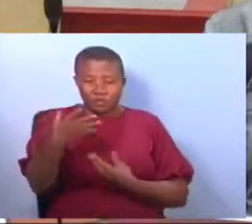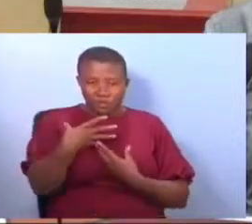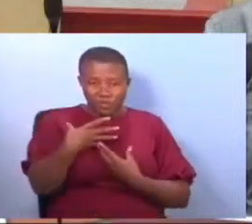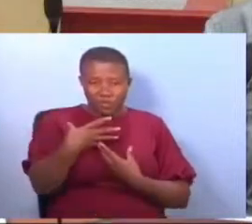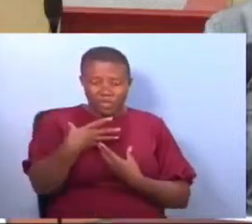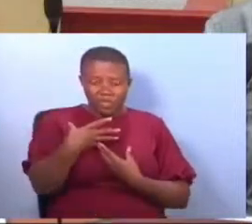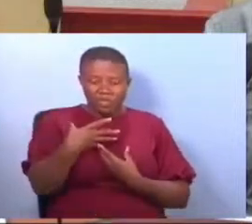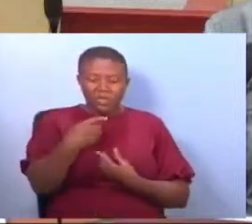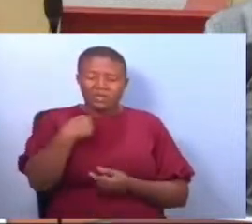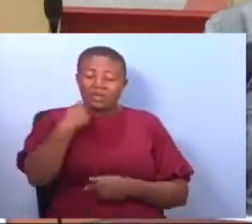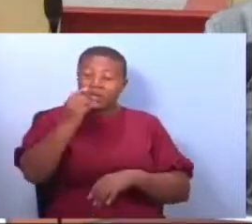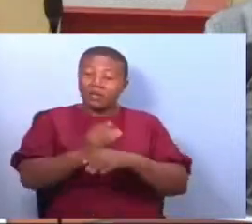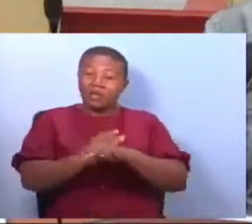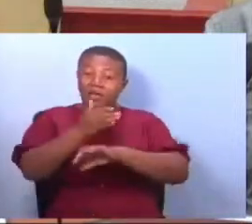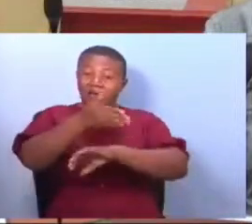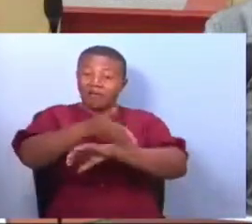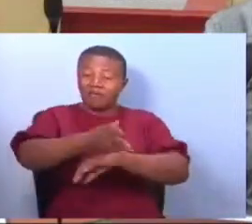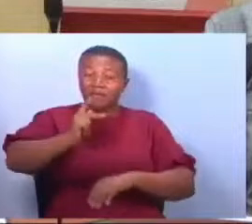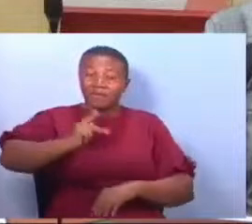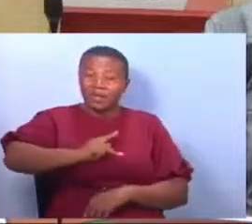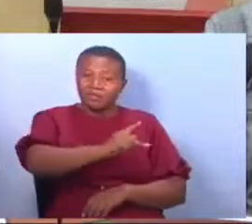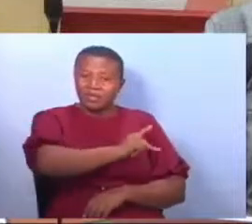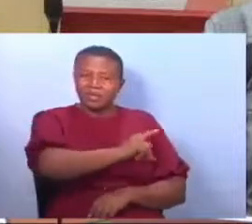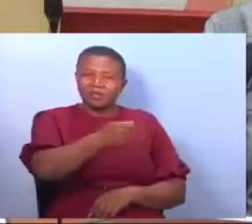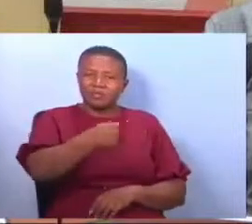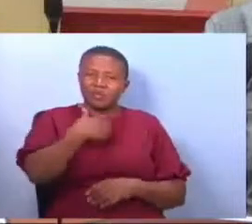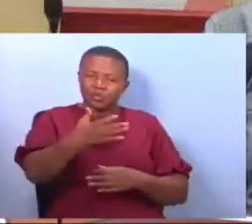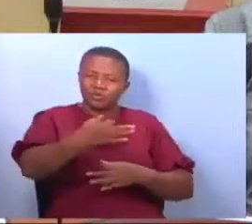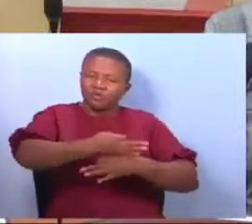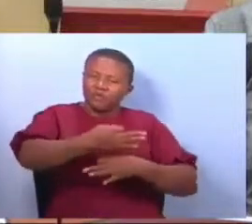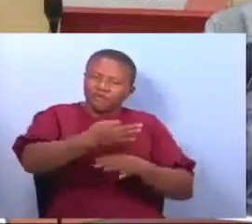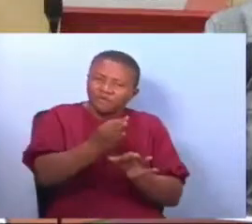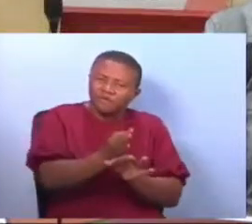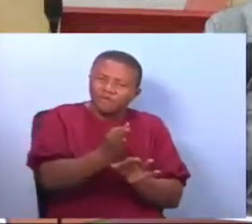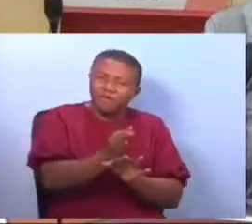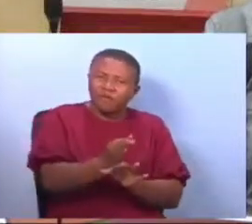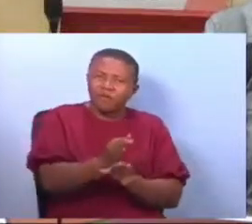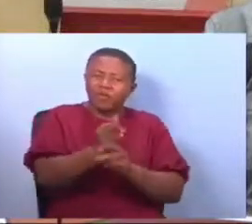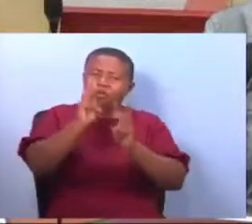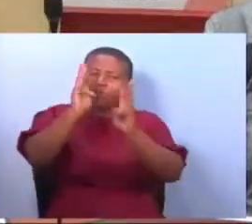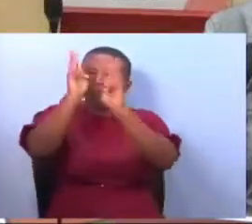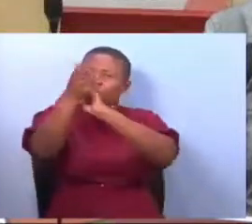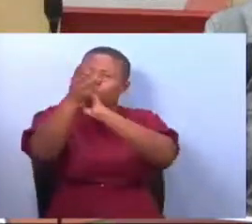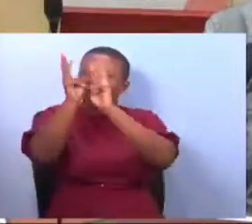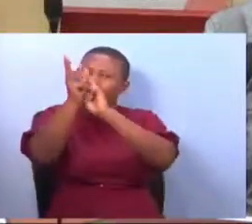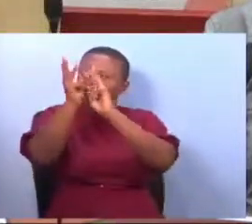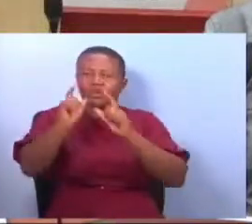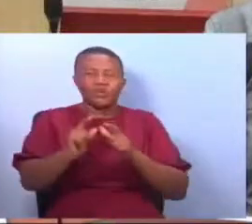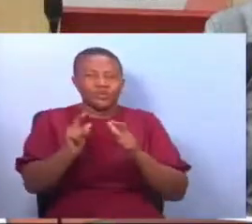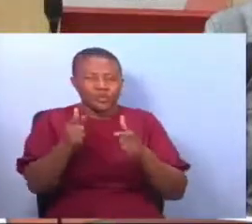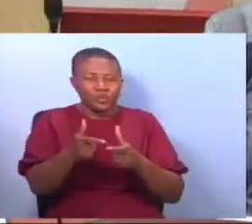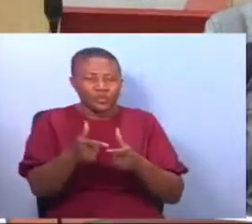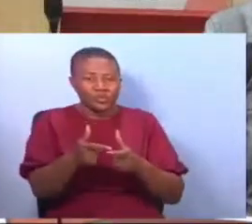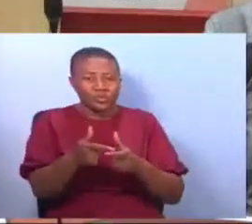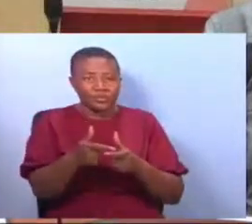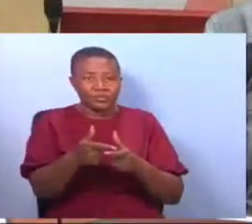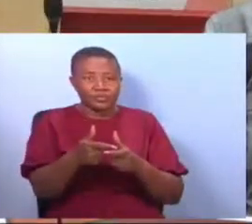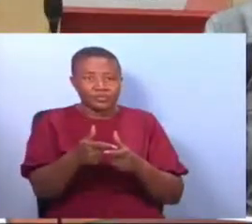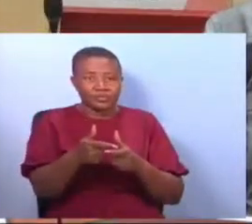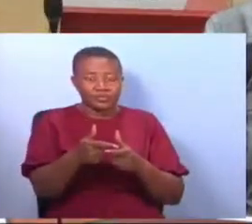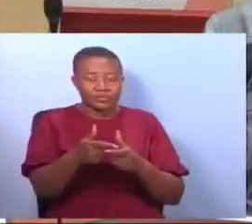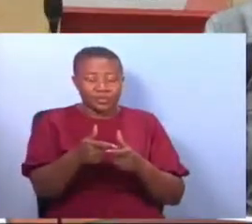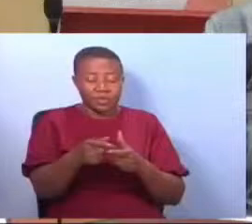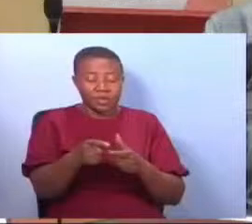a climate something. So I'm not surprised today he's there. And Mr. Speaker, the framers of